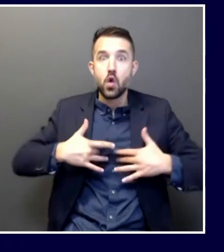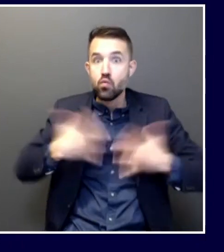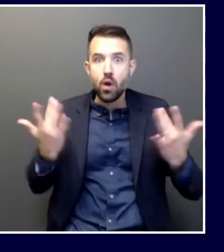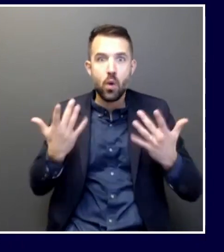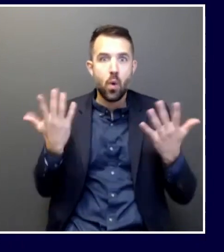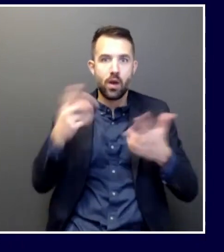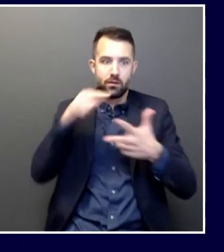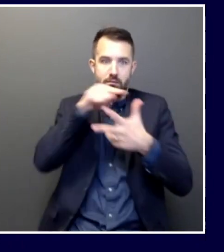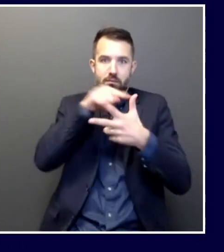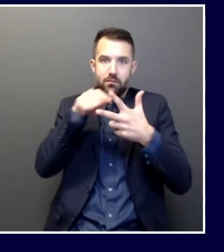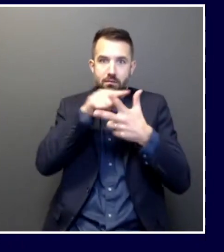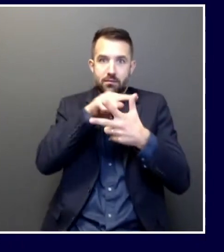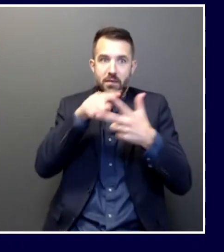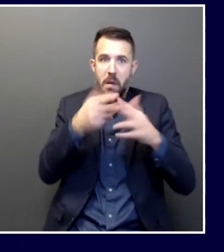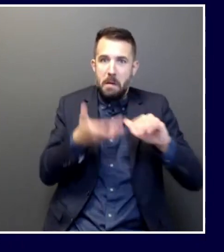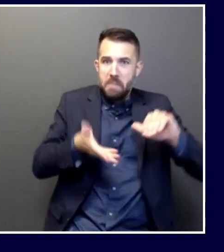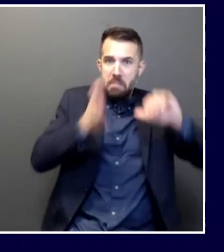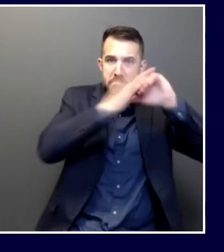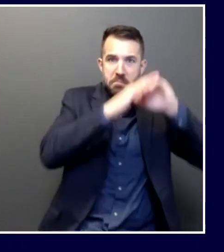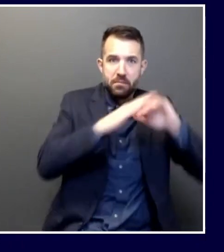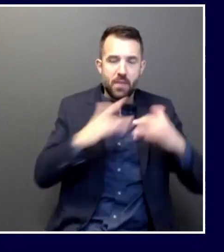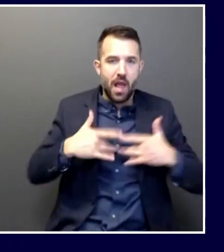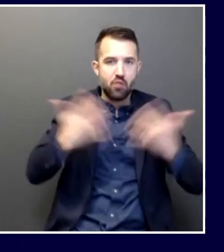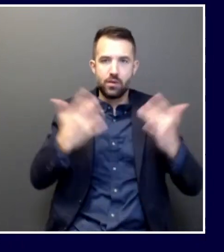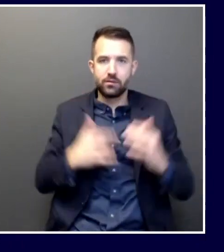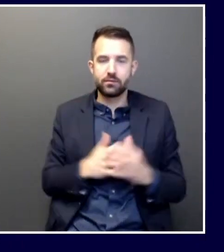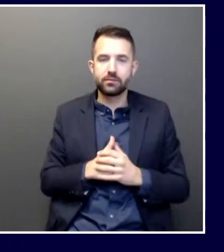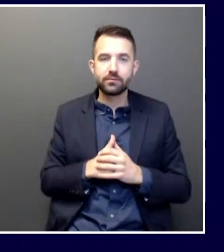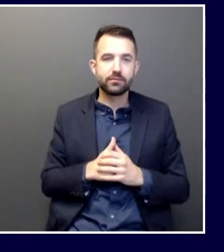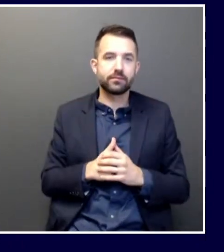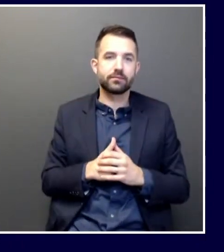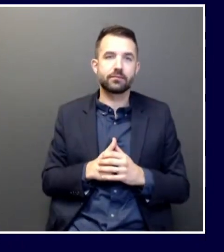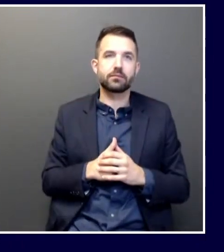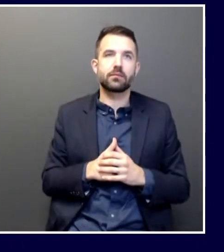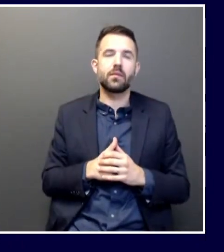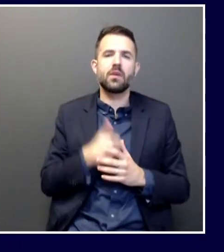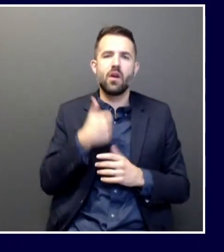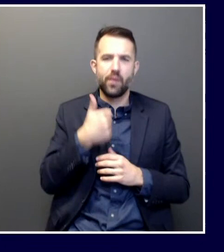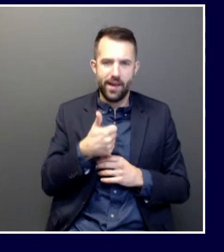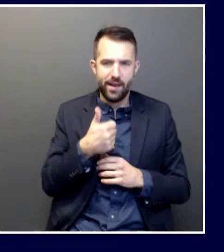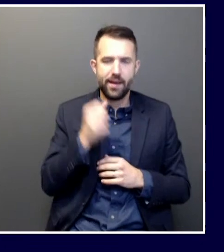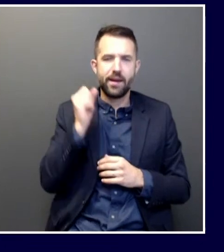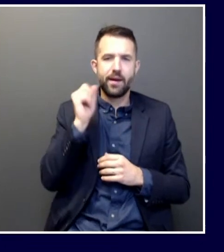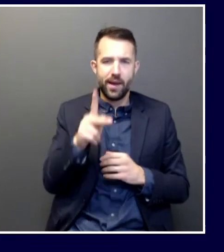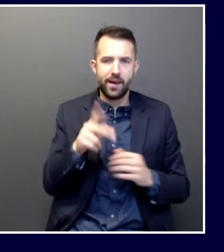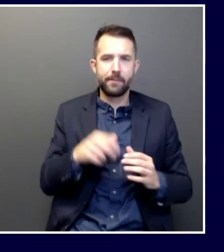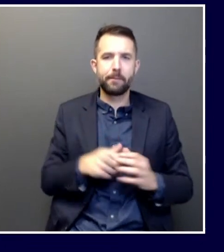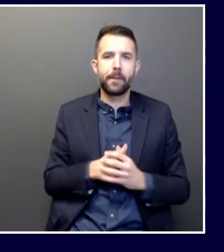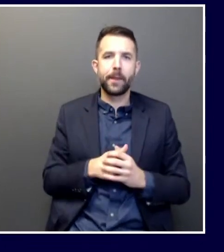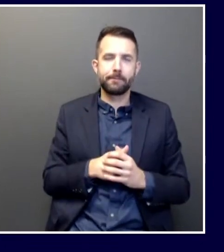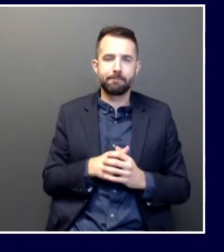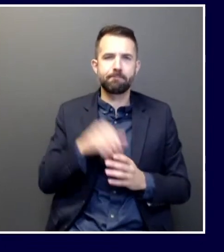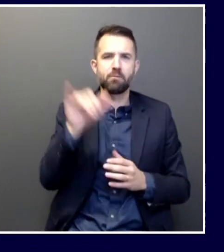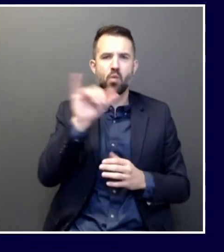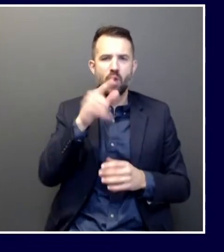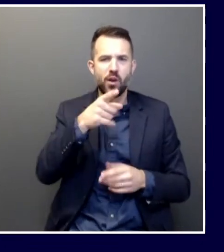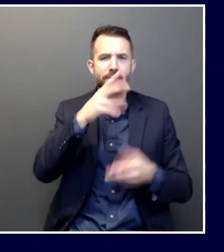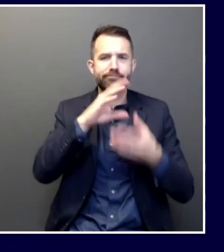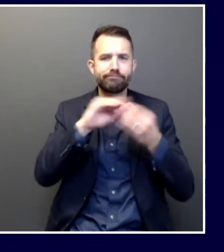Got it. You also mentioned that in some of the rural counties that have lagged